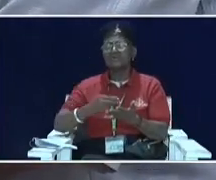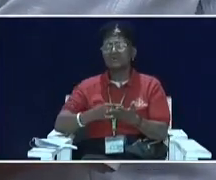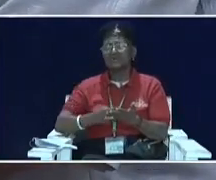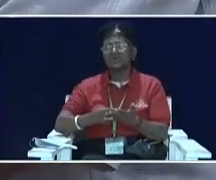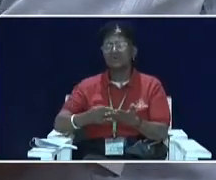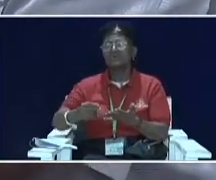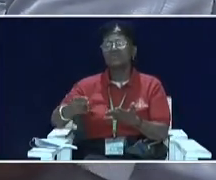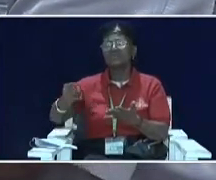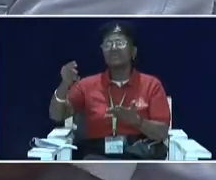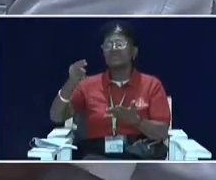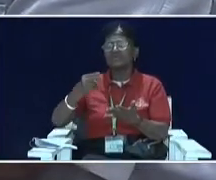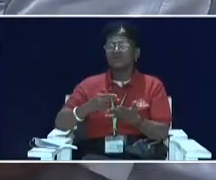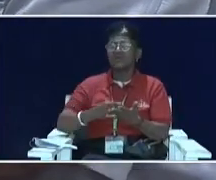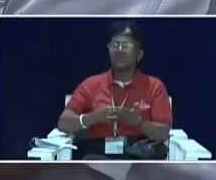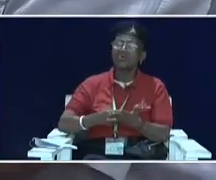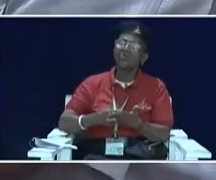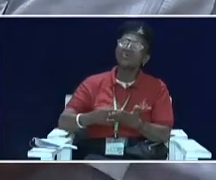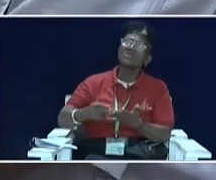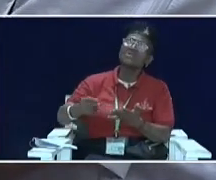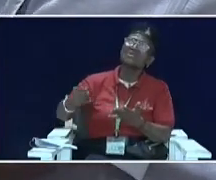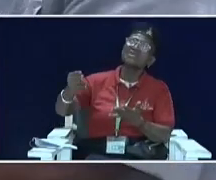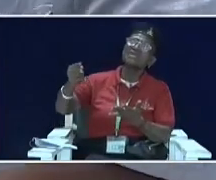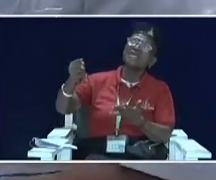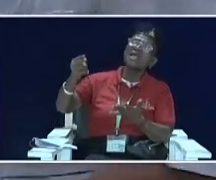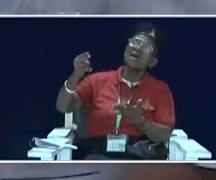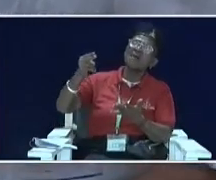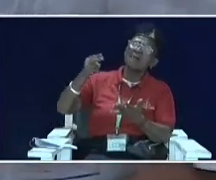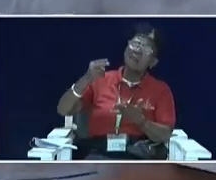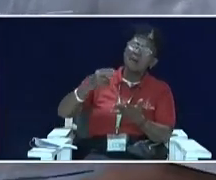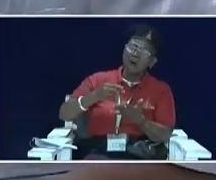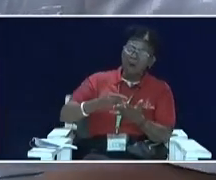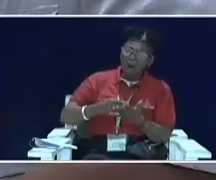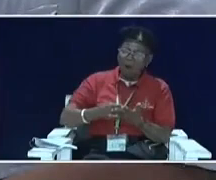holy, holy, holy,